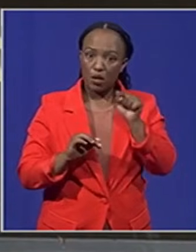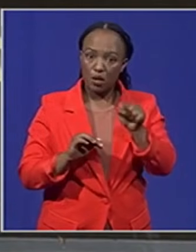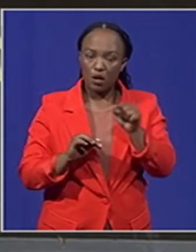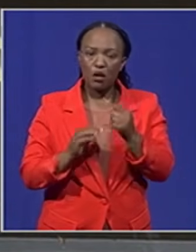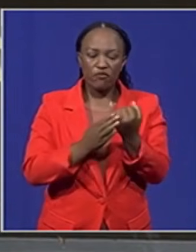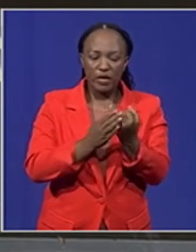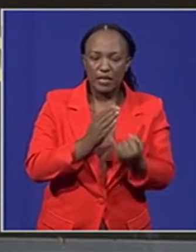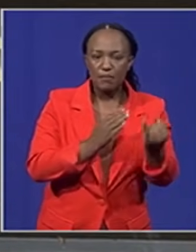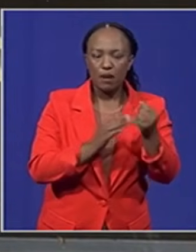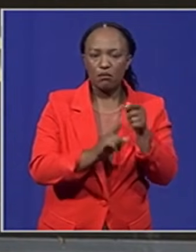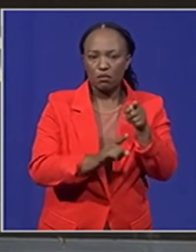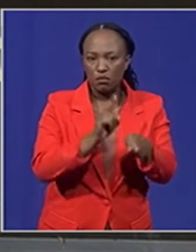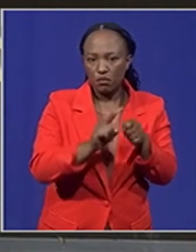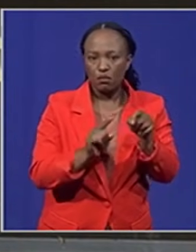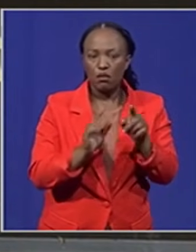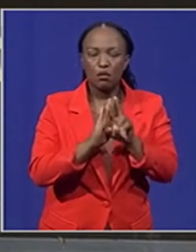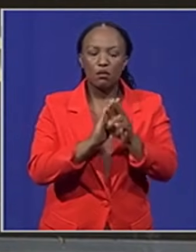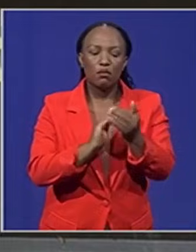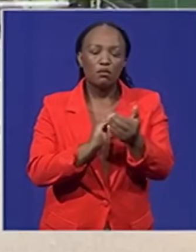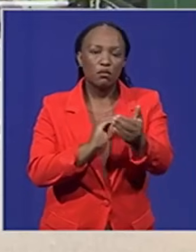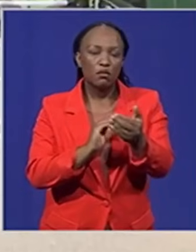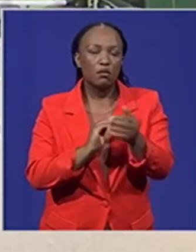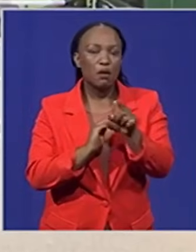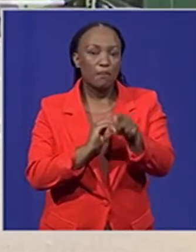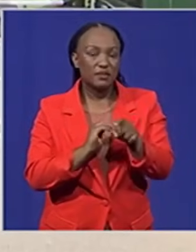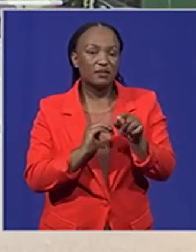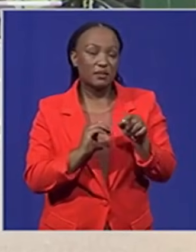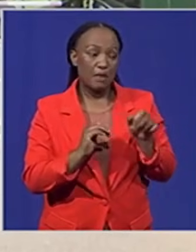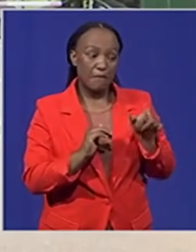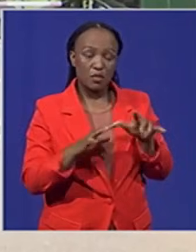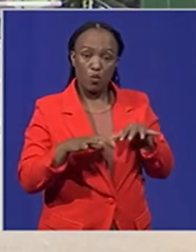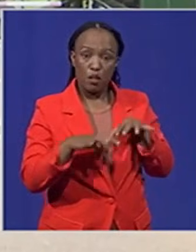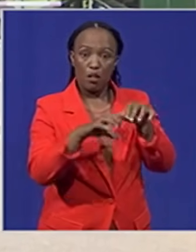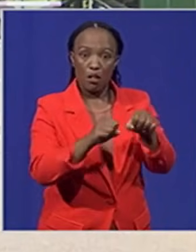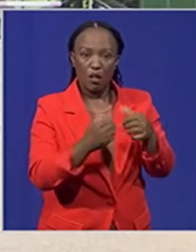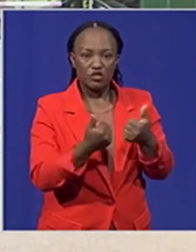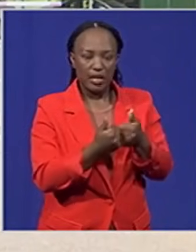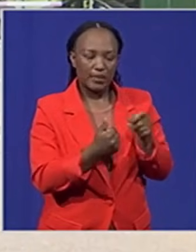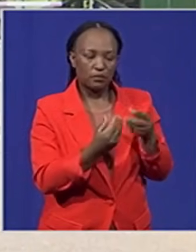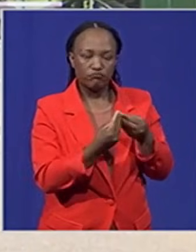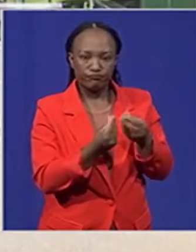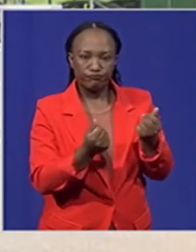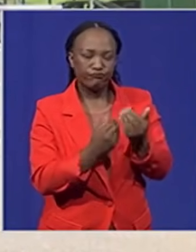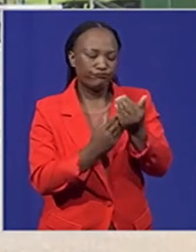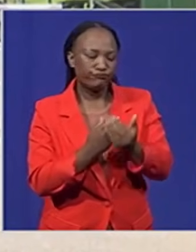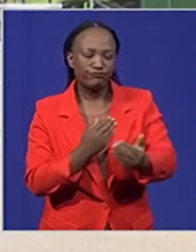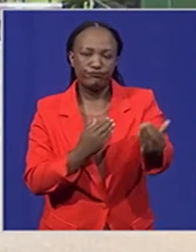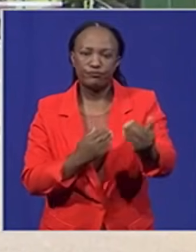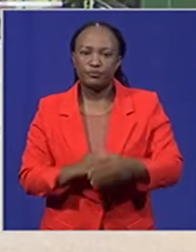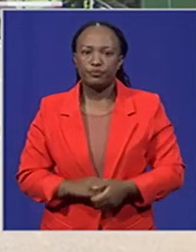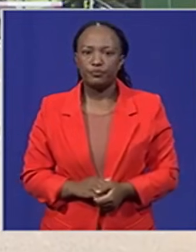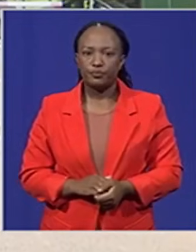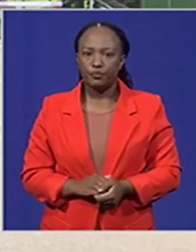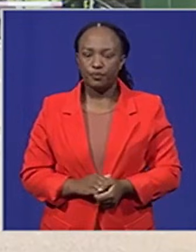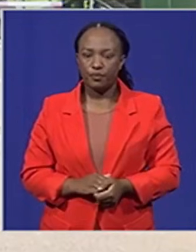bosekisi, boeteledipele jo botlang bo tlile go samagana le dikgwetlho tse a lebaneng le tsona. Offenses Timo,